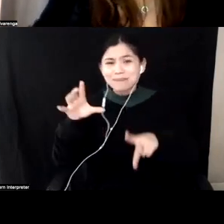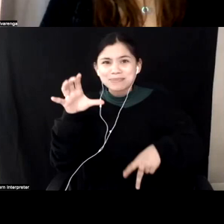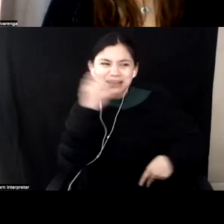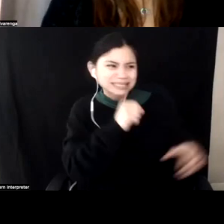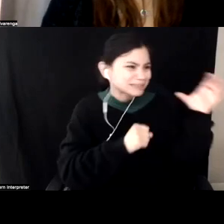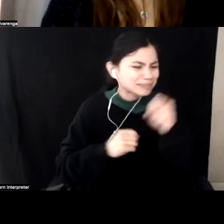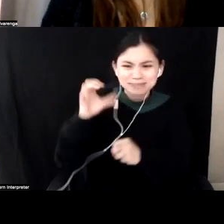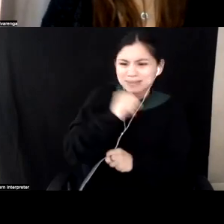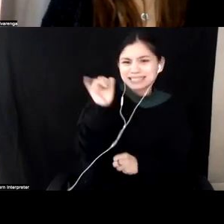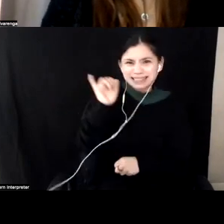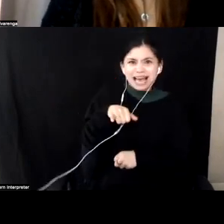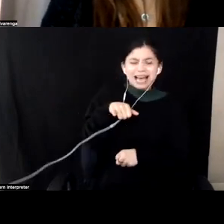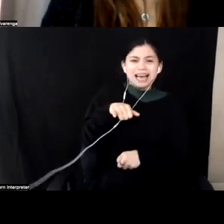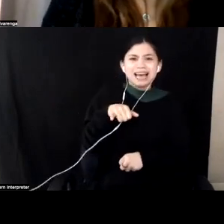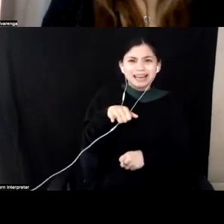with